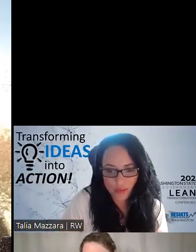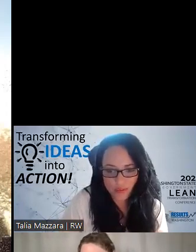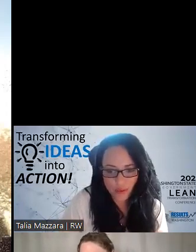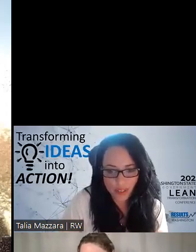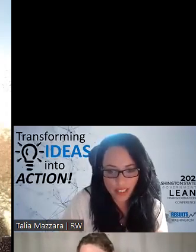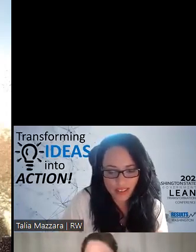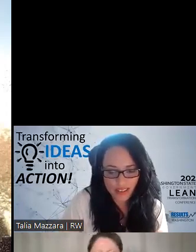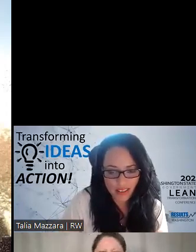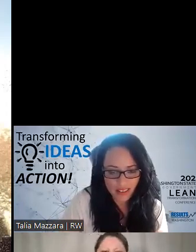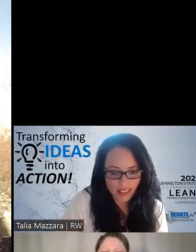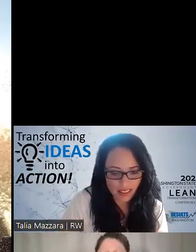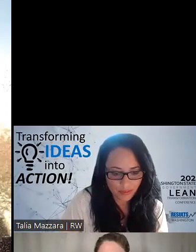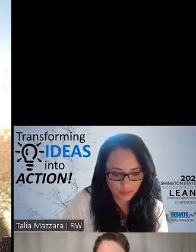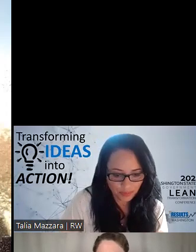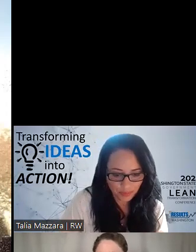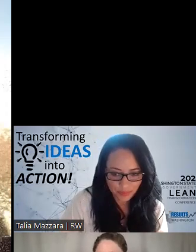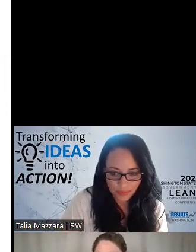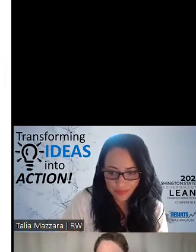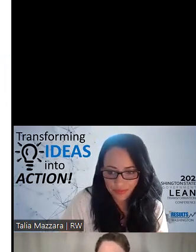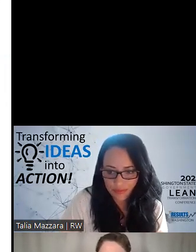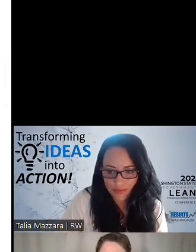features before we get started.